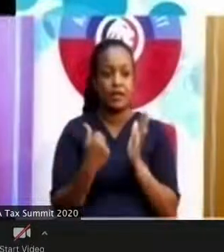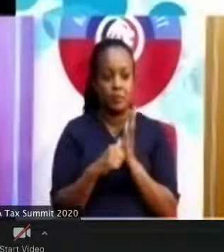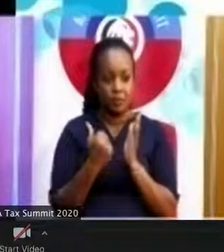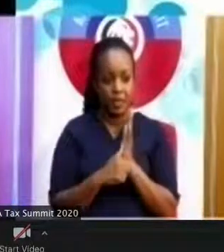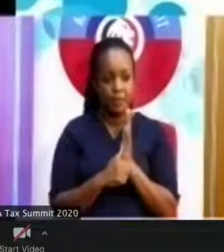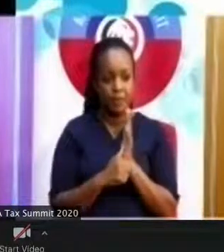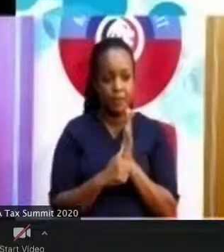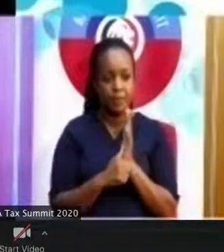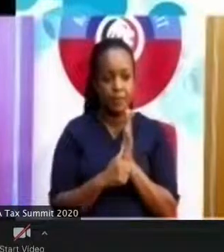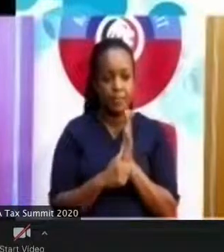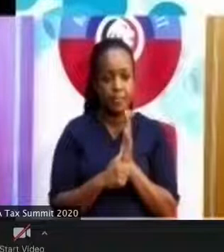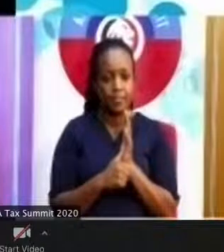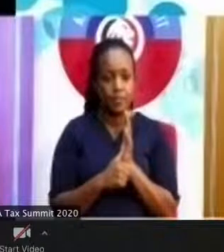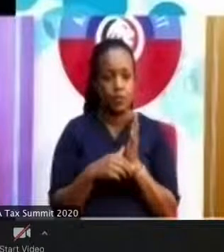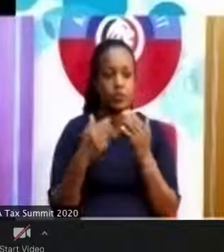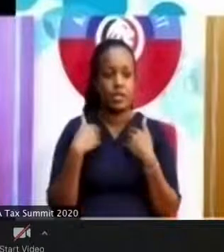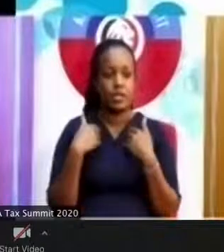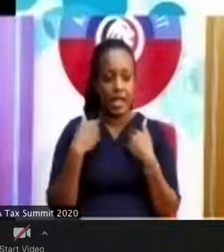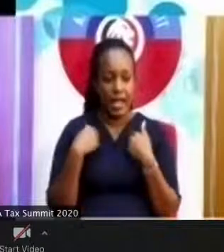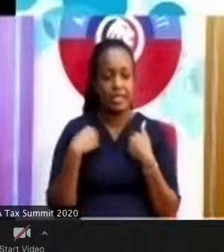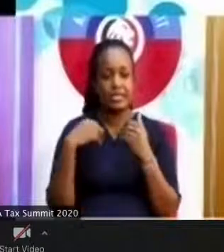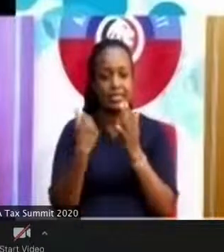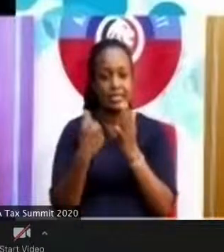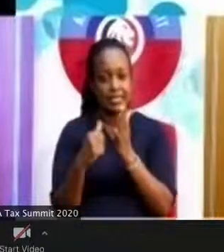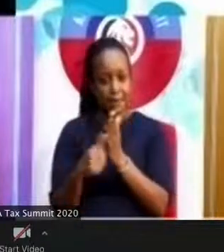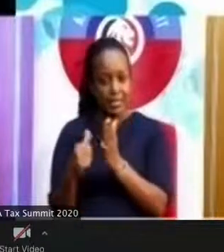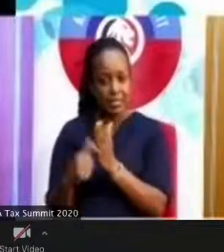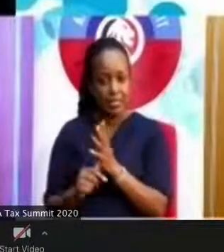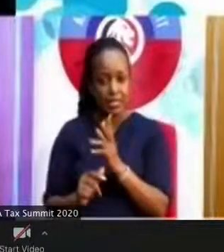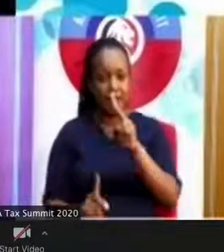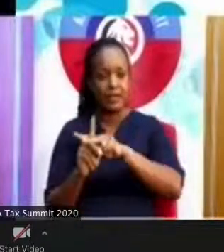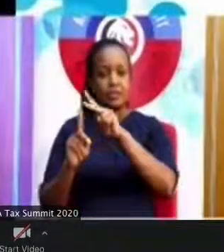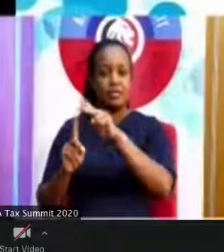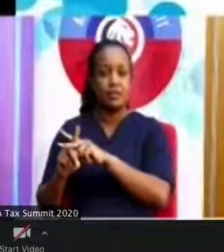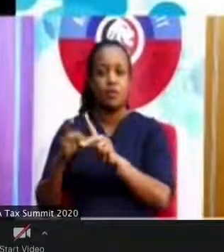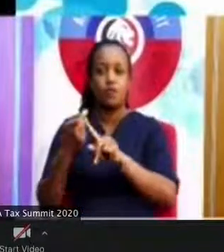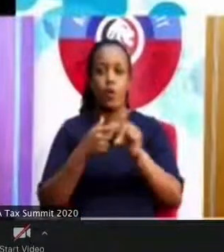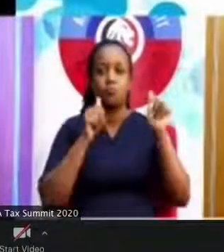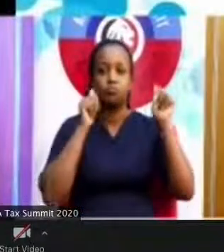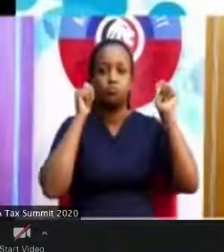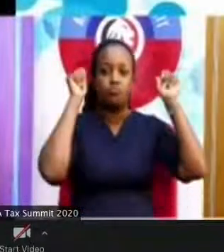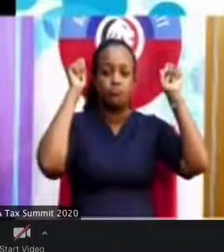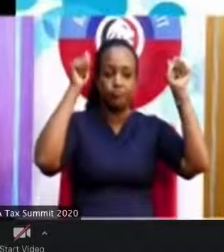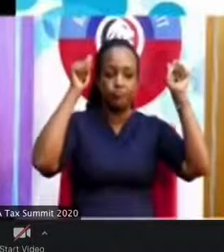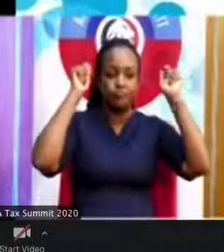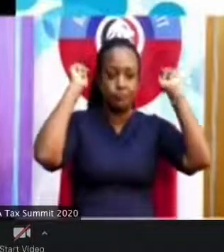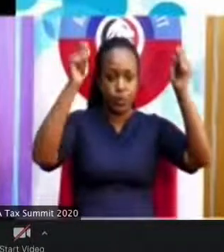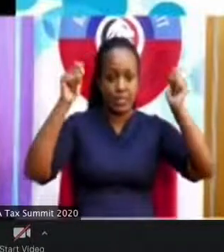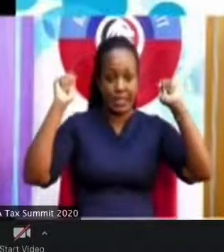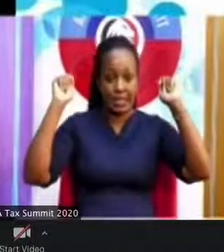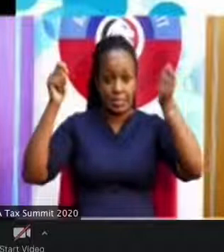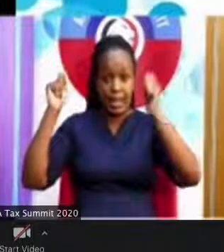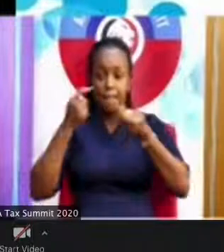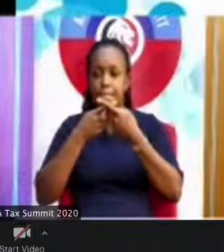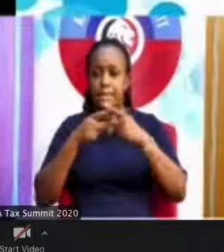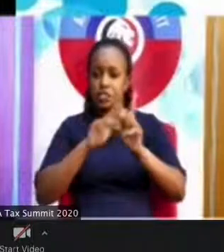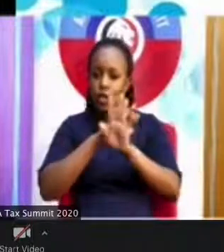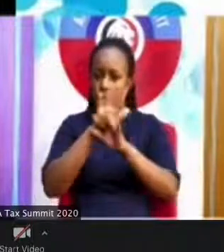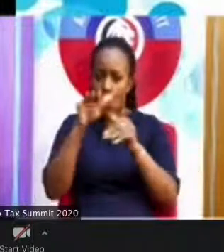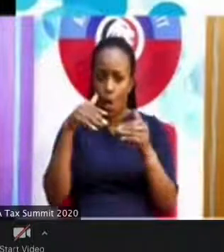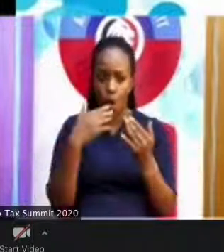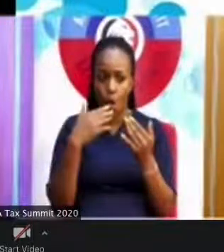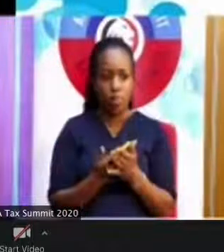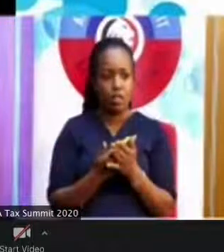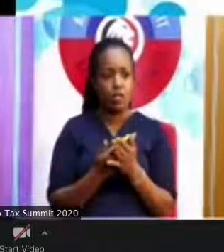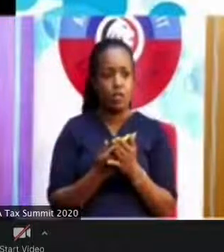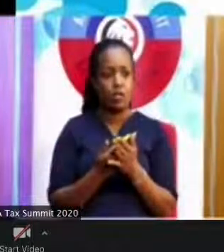civil disturbances arising from protests. But in all of this, the